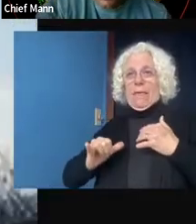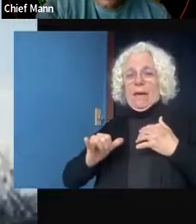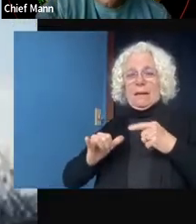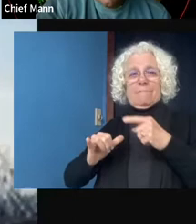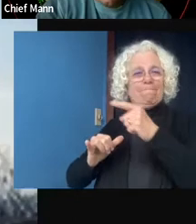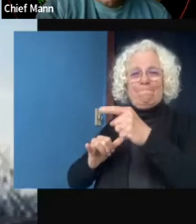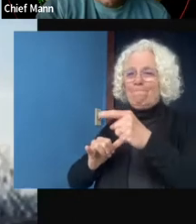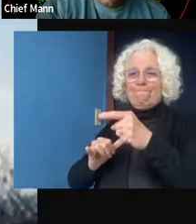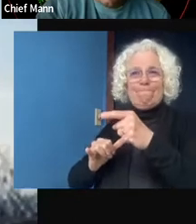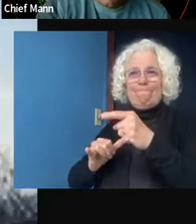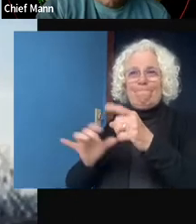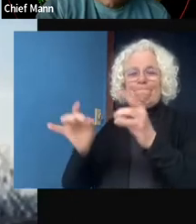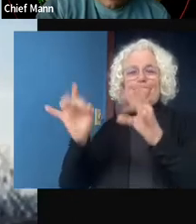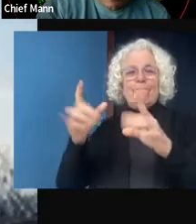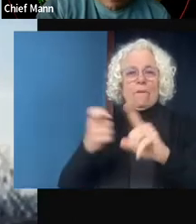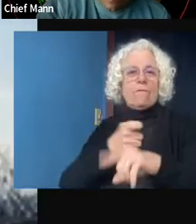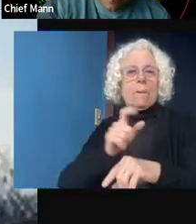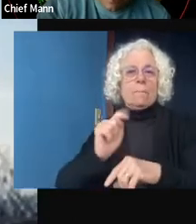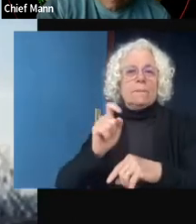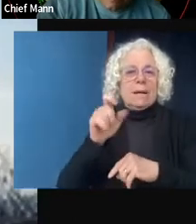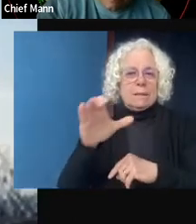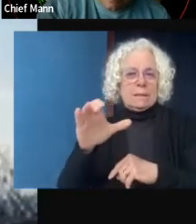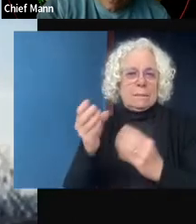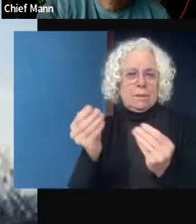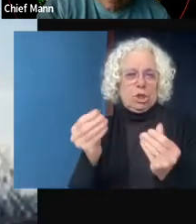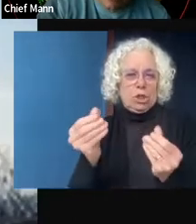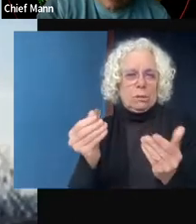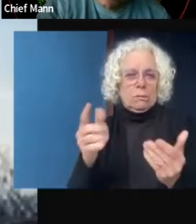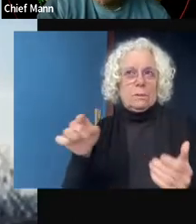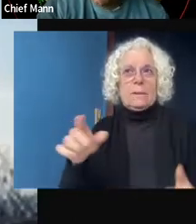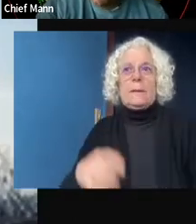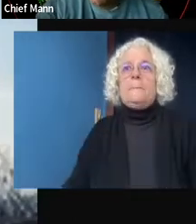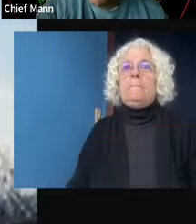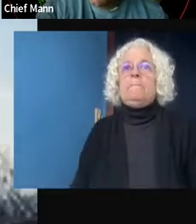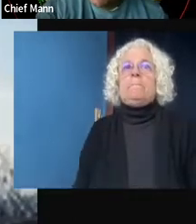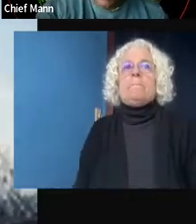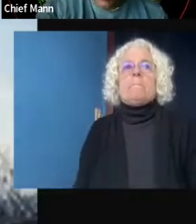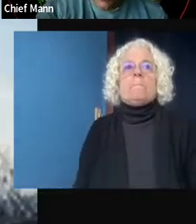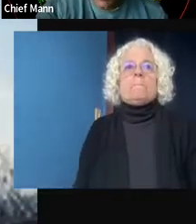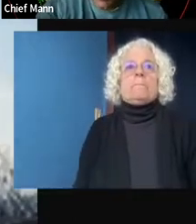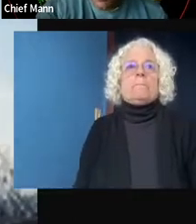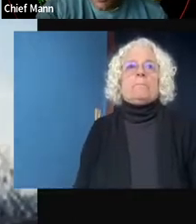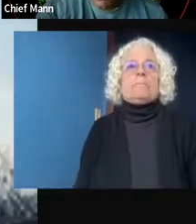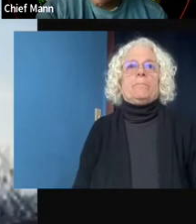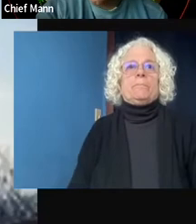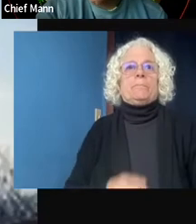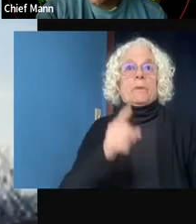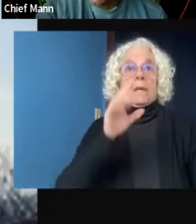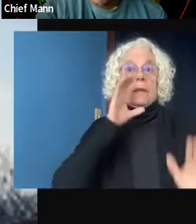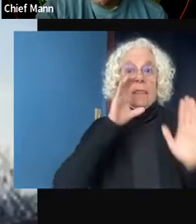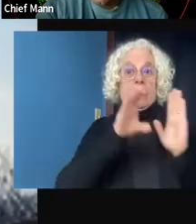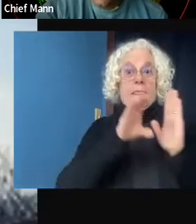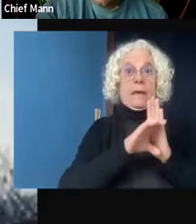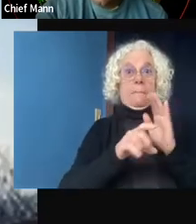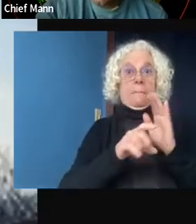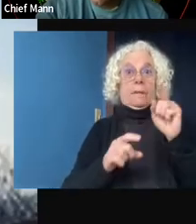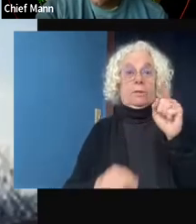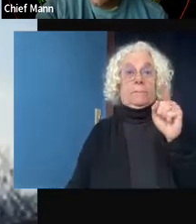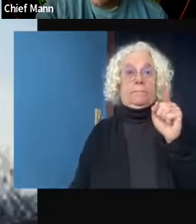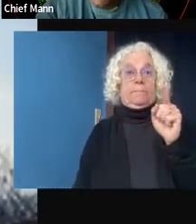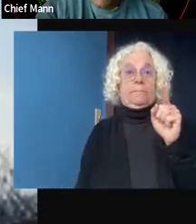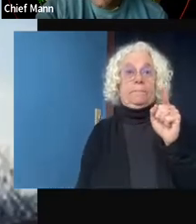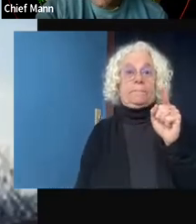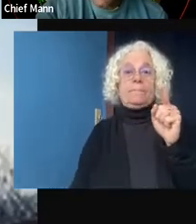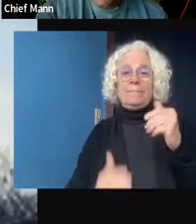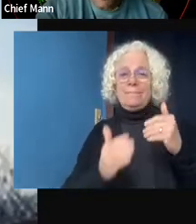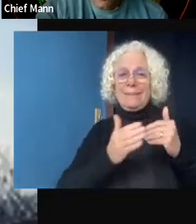This is a picture looking out over the Wanaque Reservoir, which sits less than a mile from this